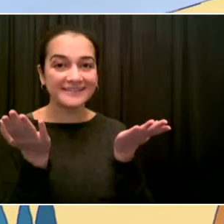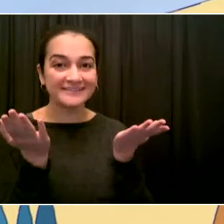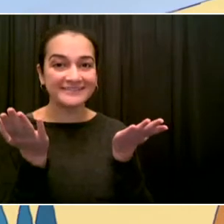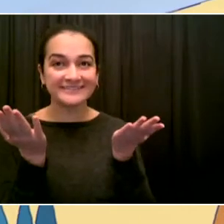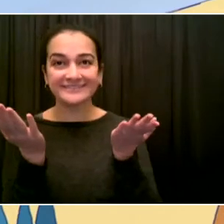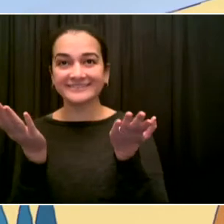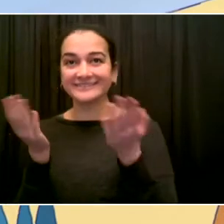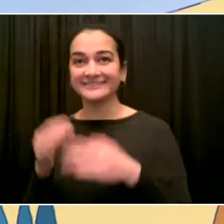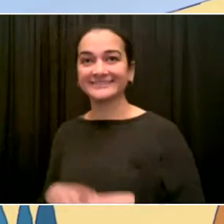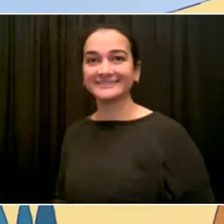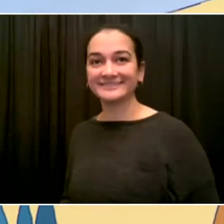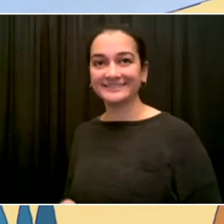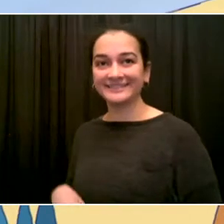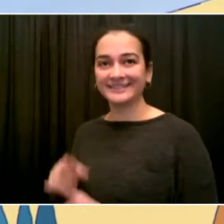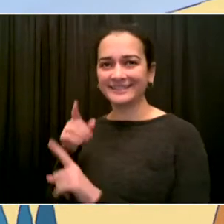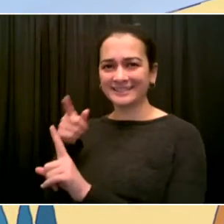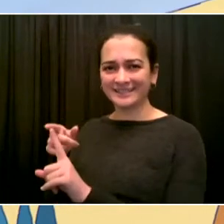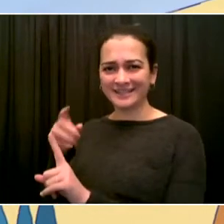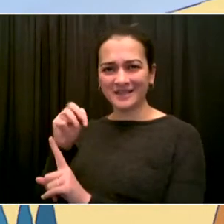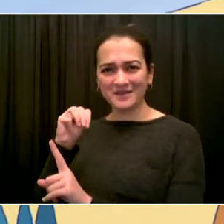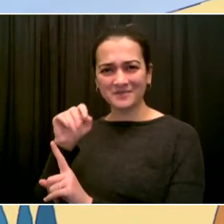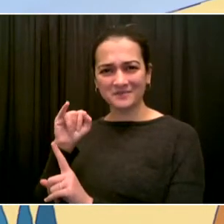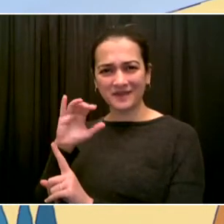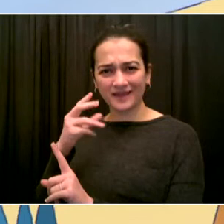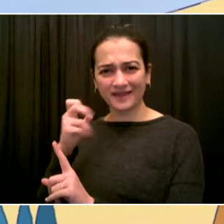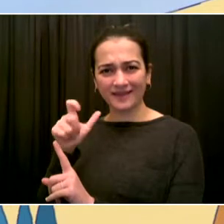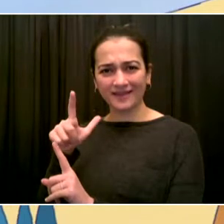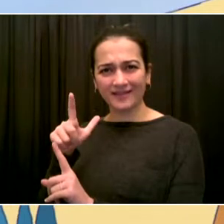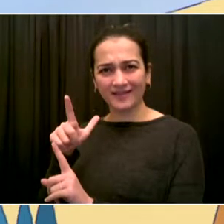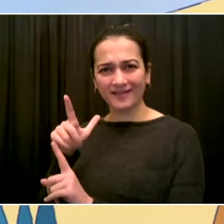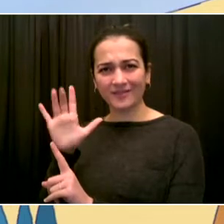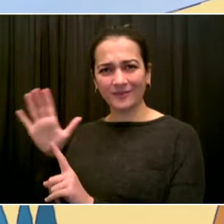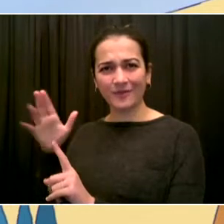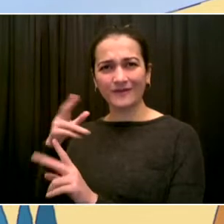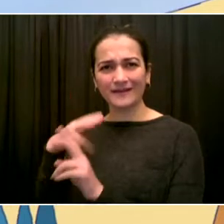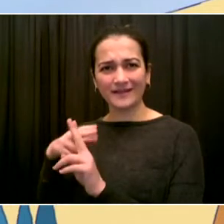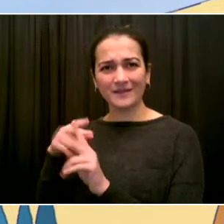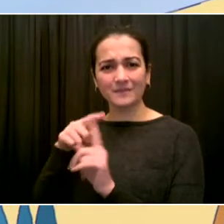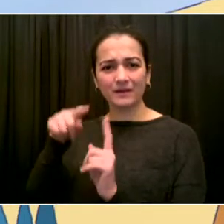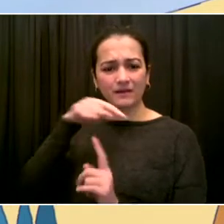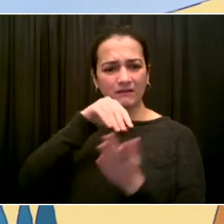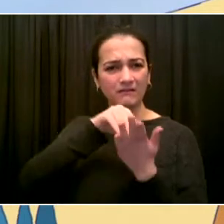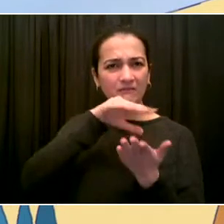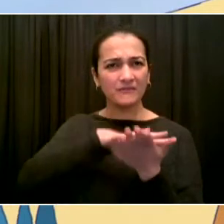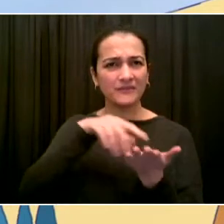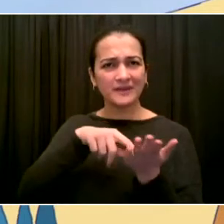says Michael, but the team here from City Hall always says Mike. What do you prefer?